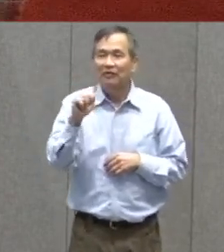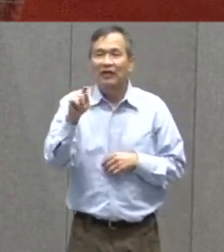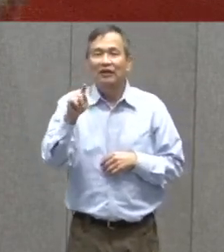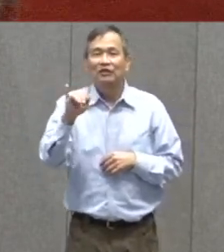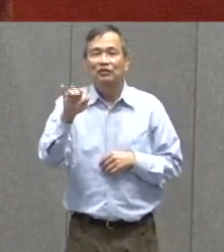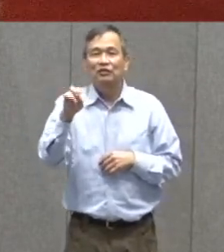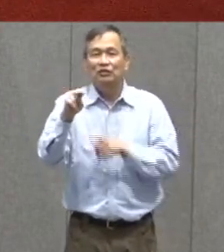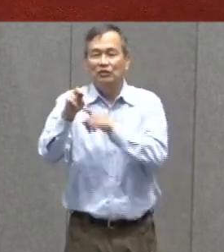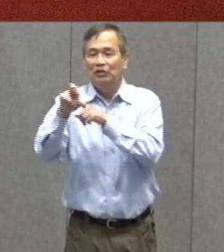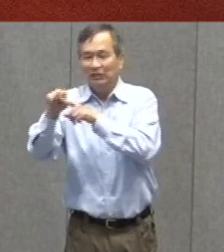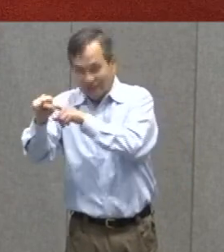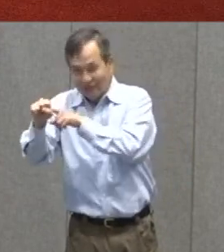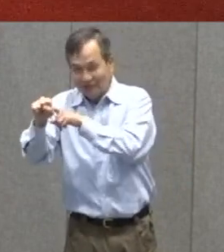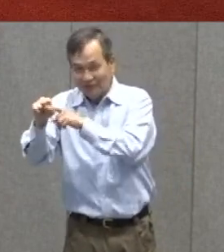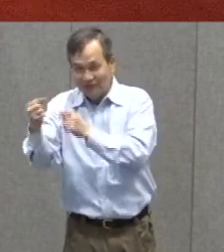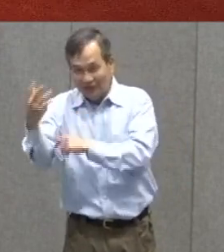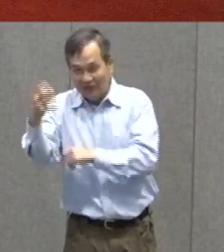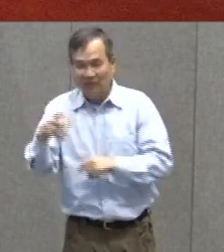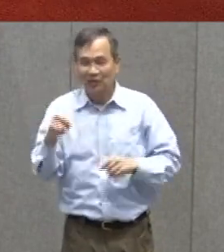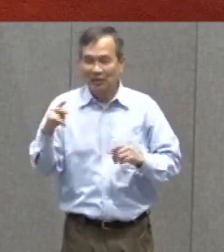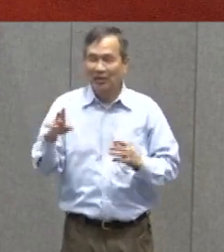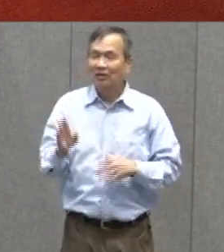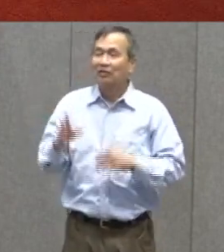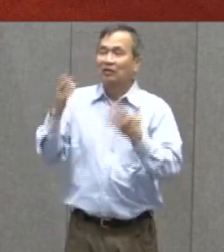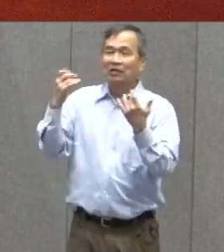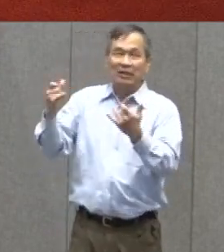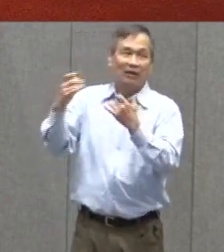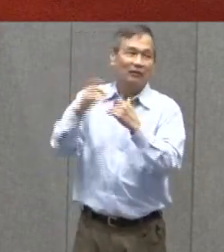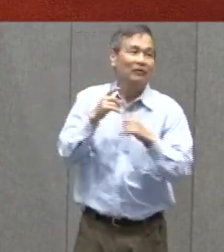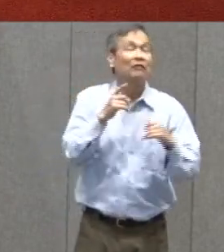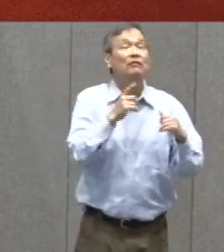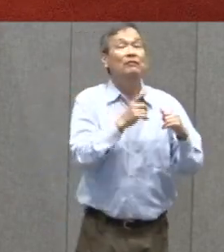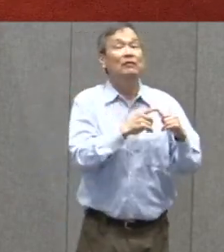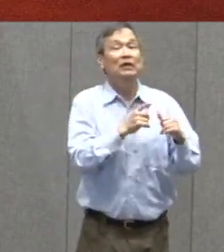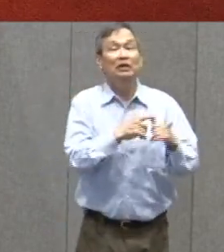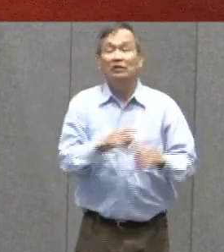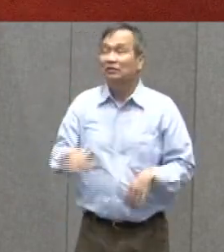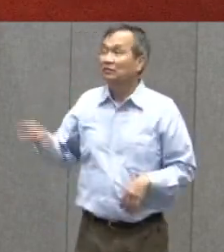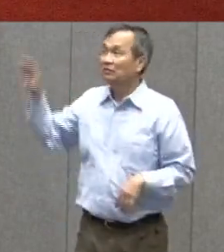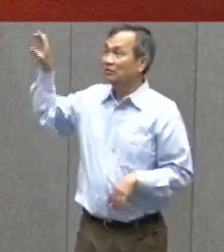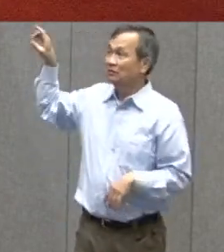you're going to write questions, okay? So you're going to write questions